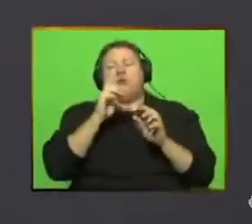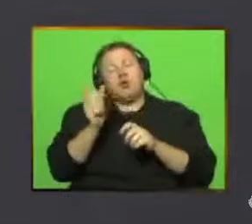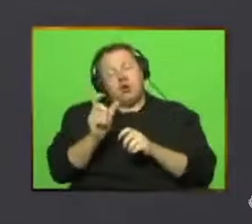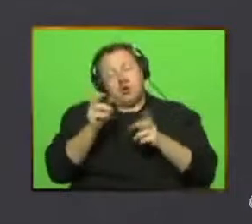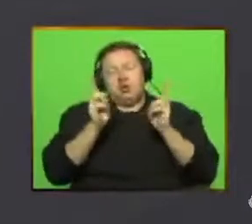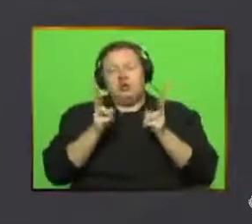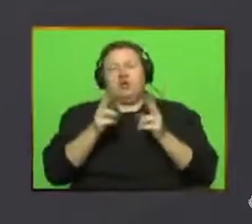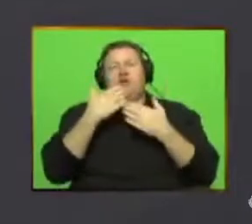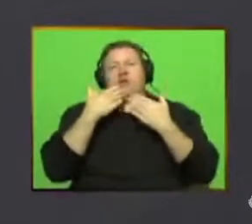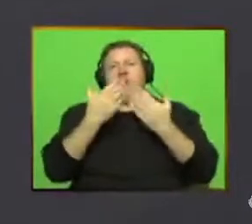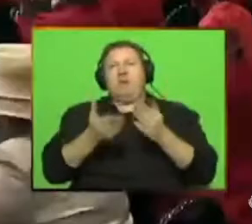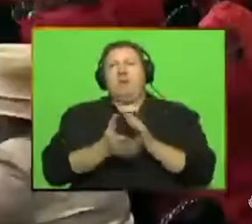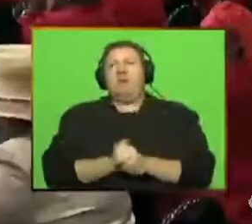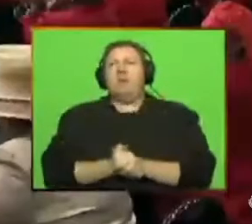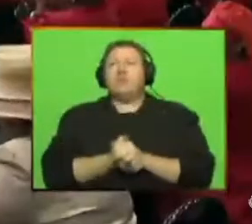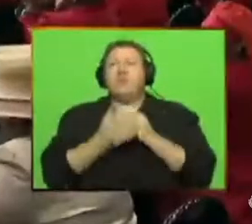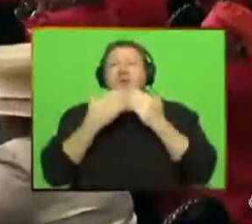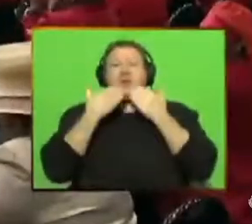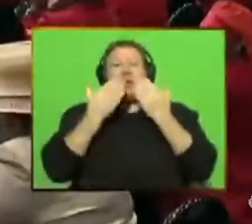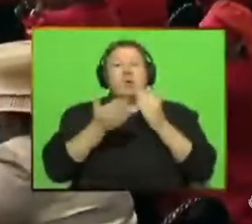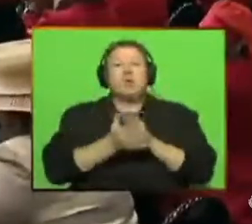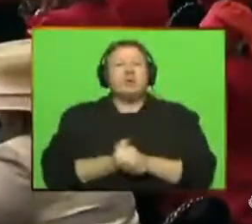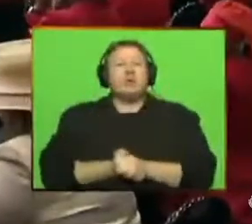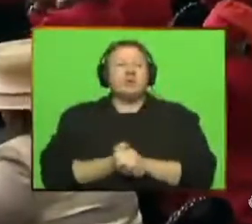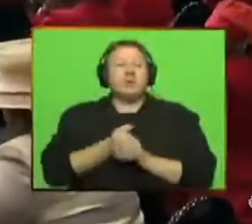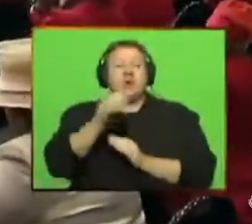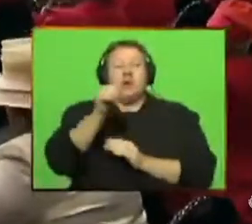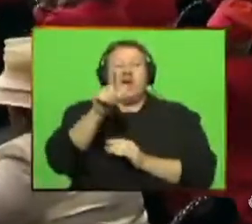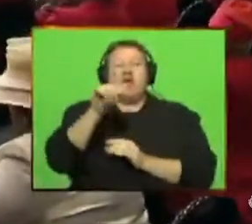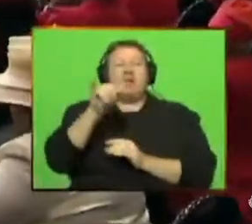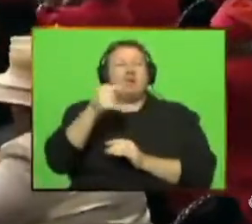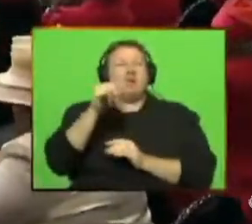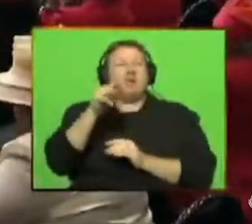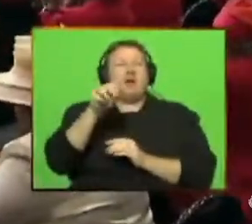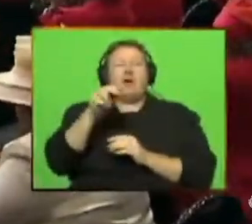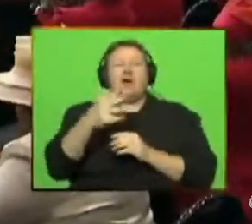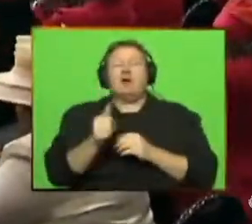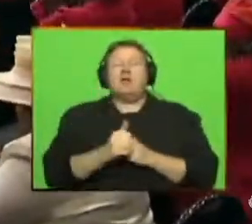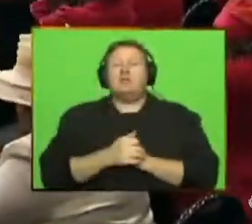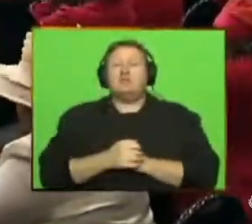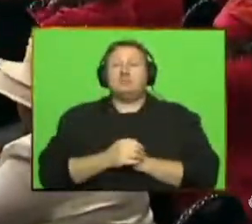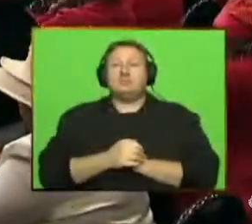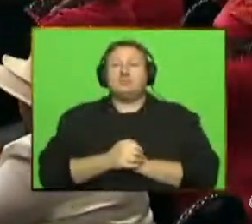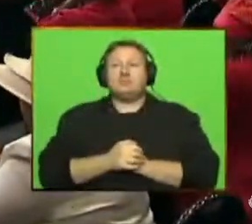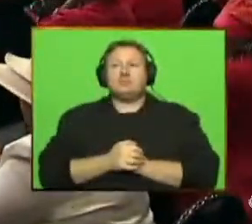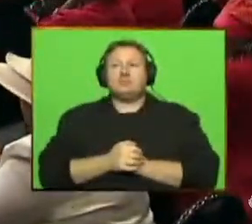you. Thank you. Al-Jama.